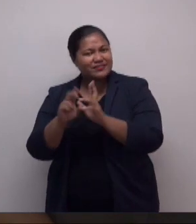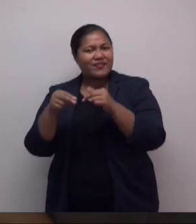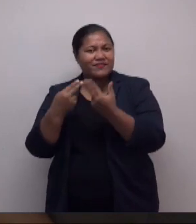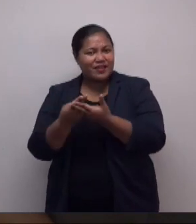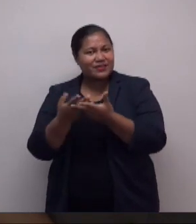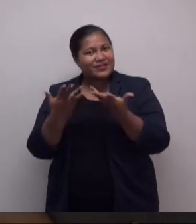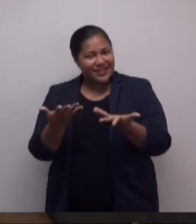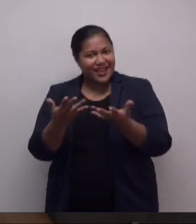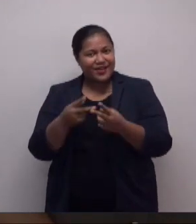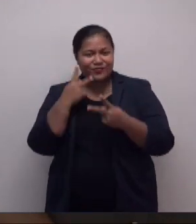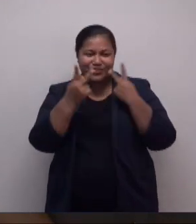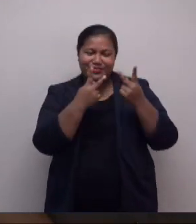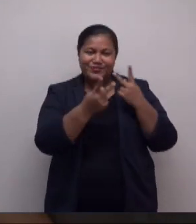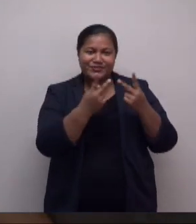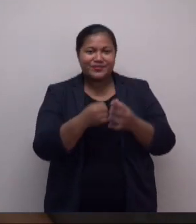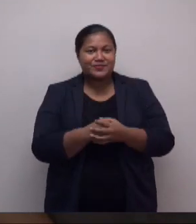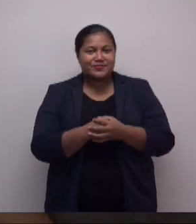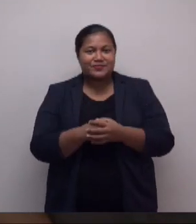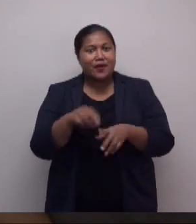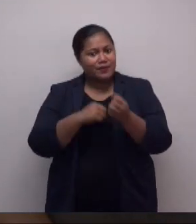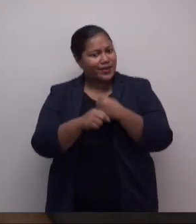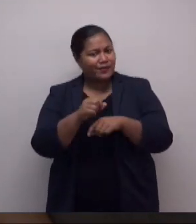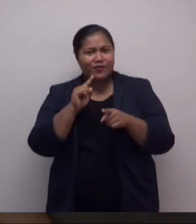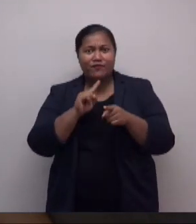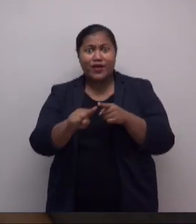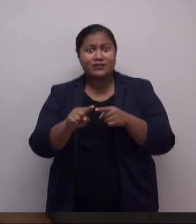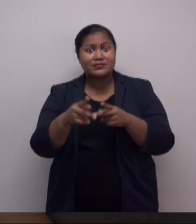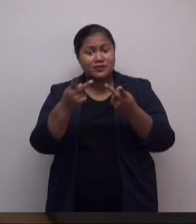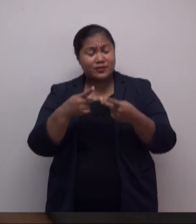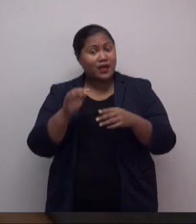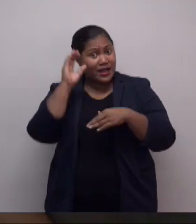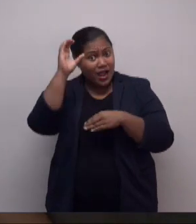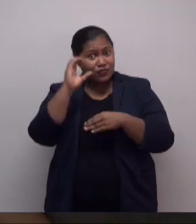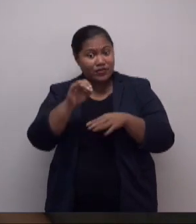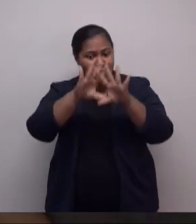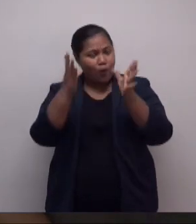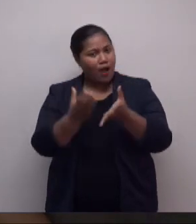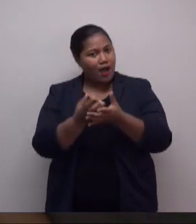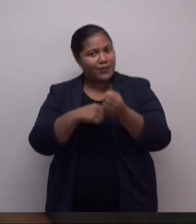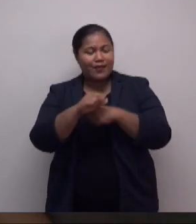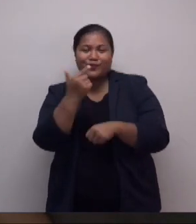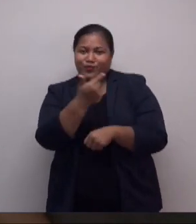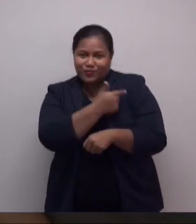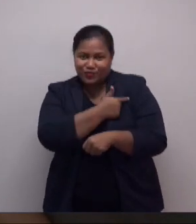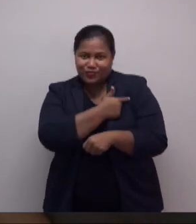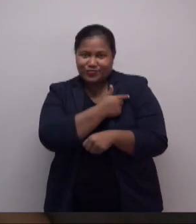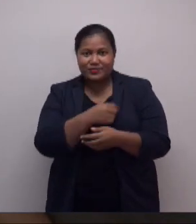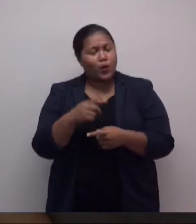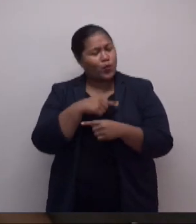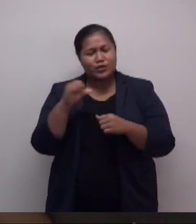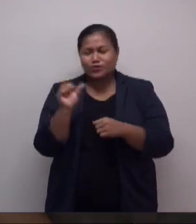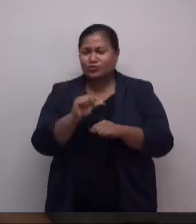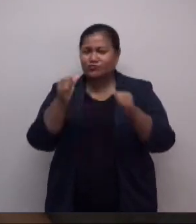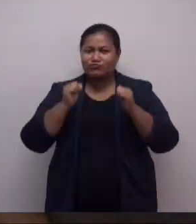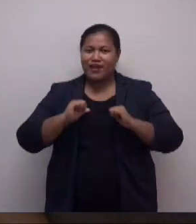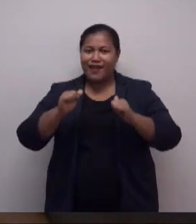way, by becoming one of the fastest vaccinated countries in the world. And we should be proud to have made